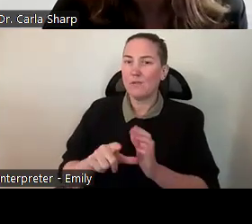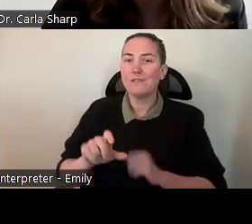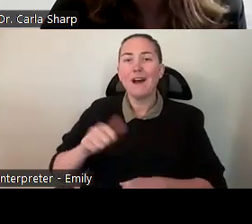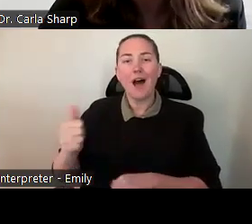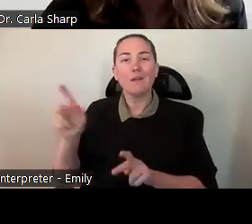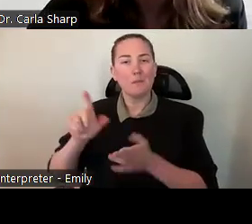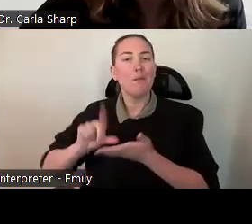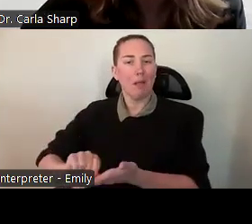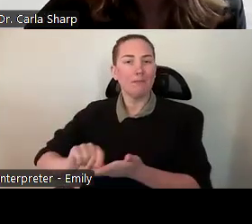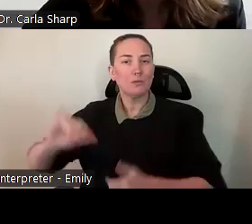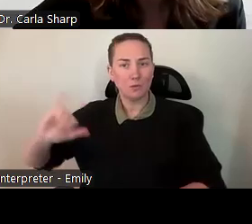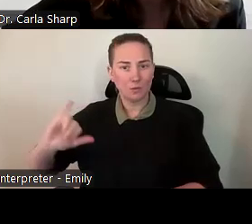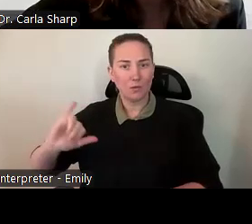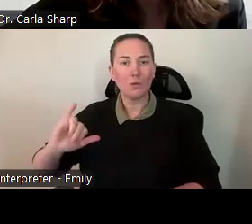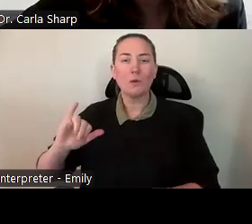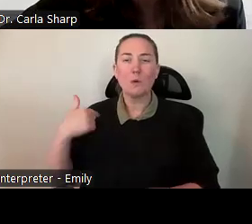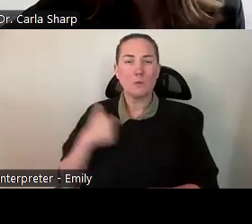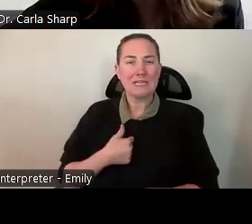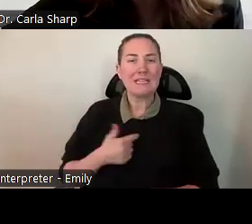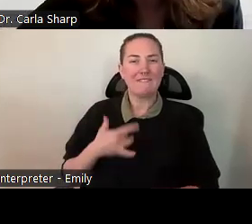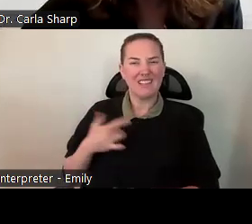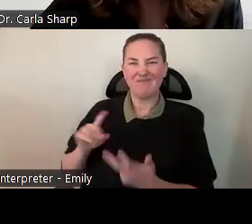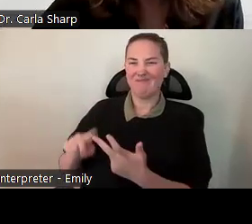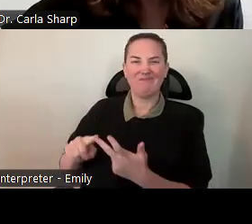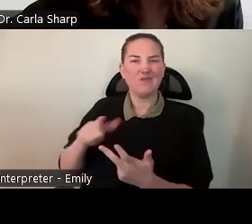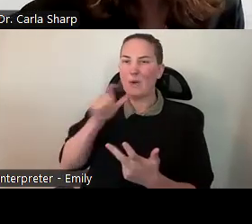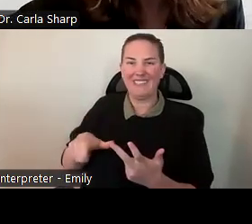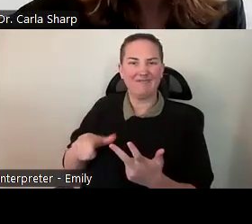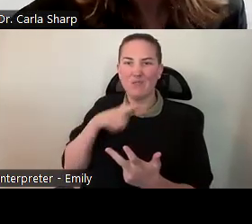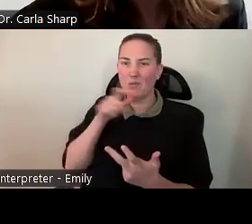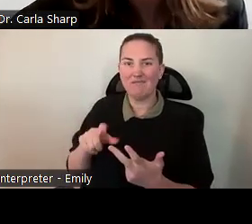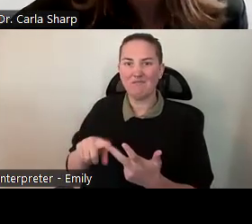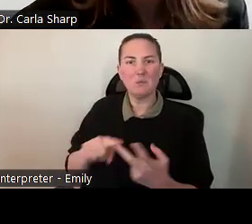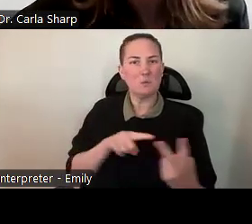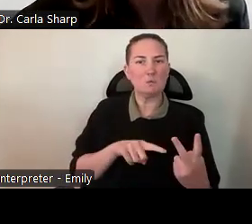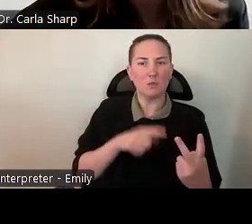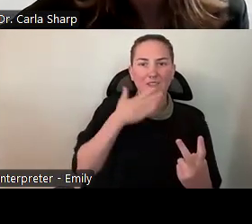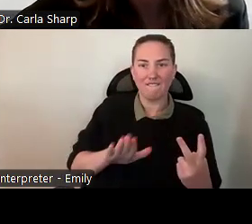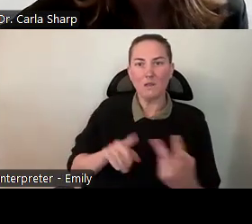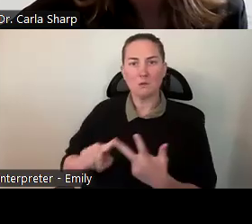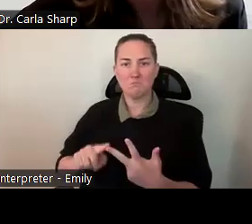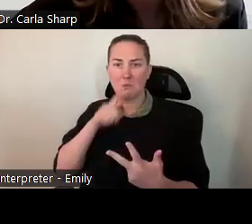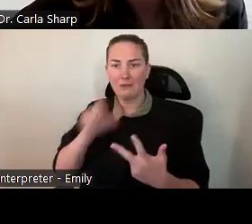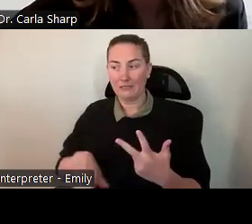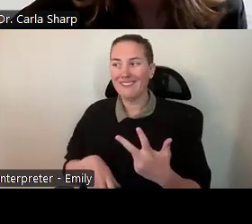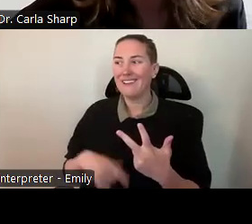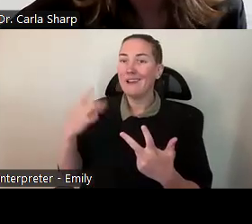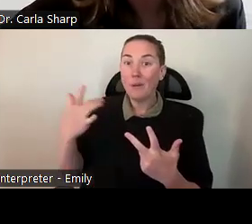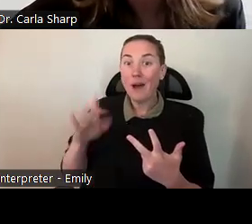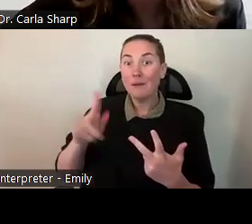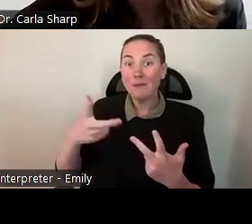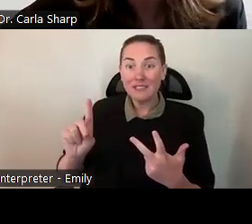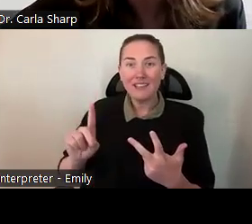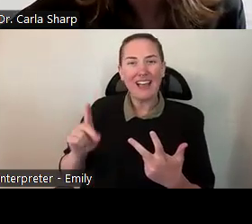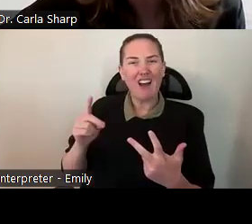10 years, we have really made the argument that this is redundant, because everything that you need to know about a borderline patient is